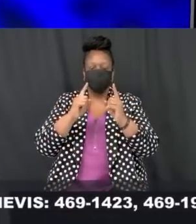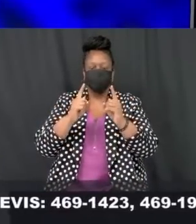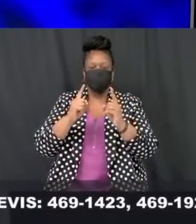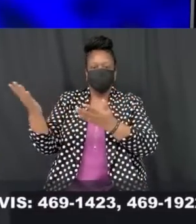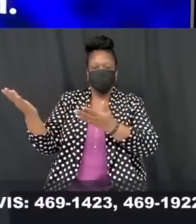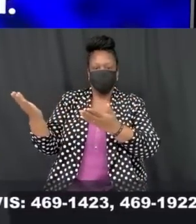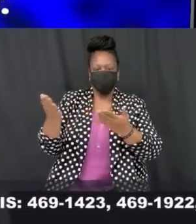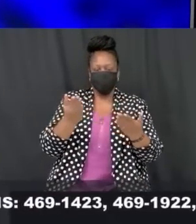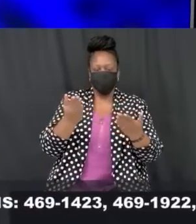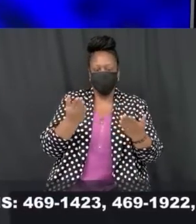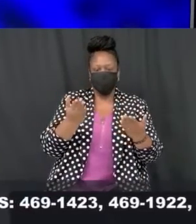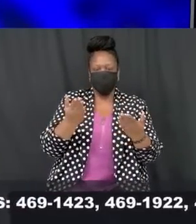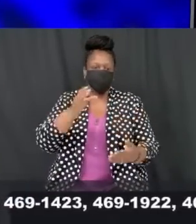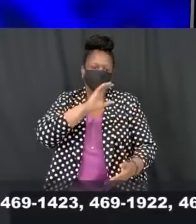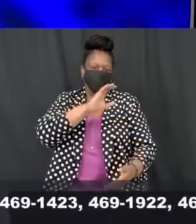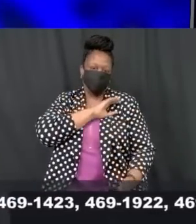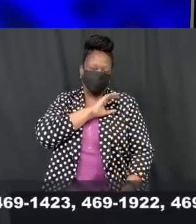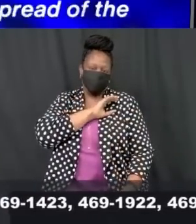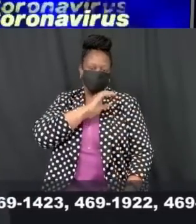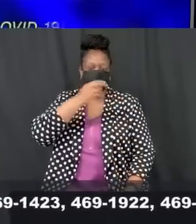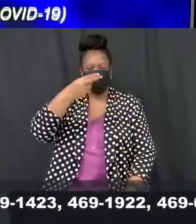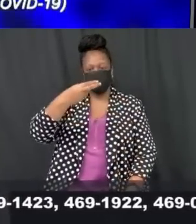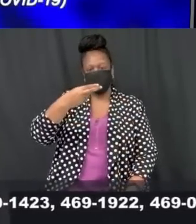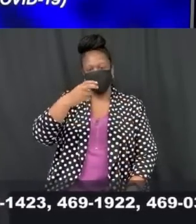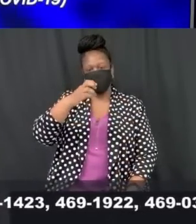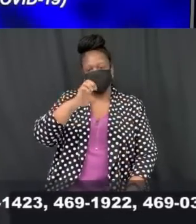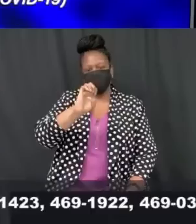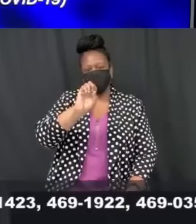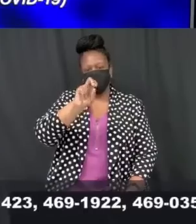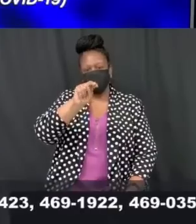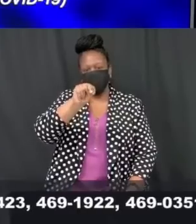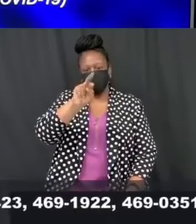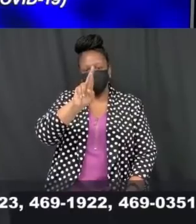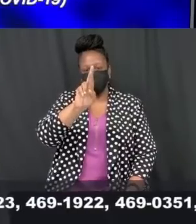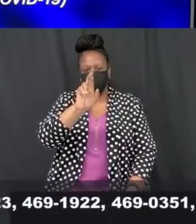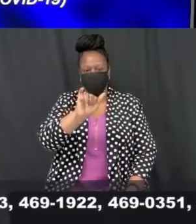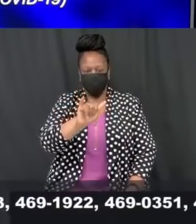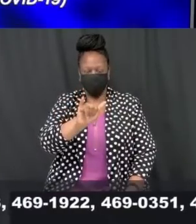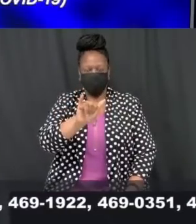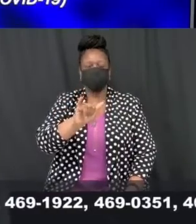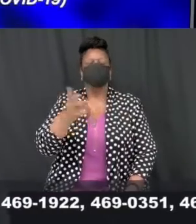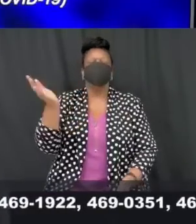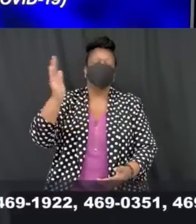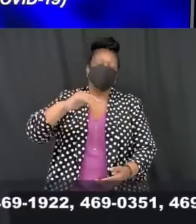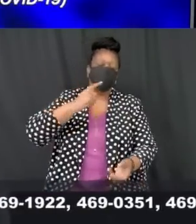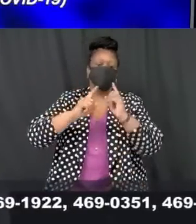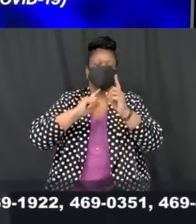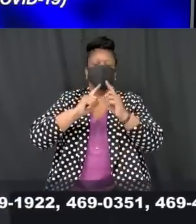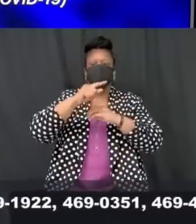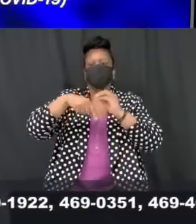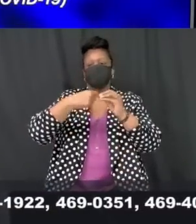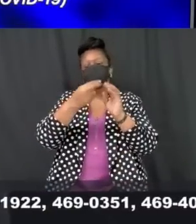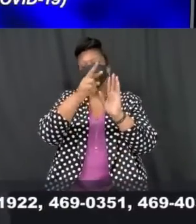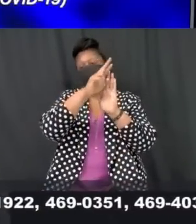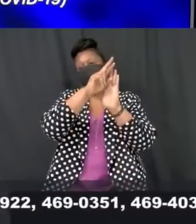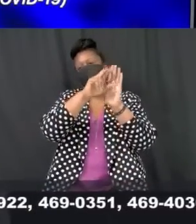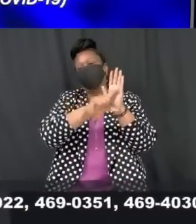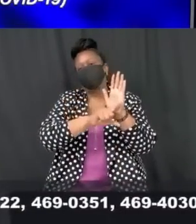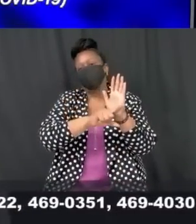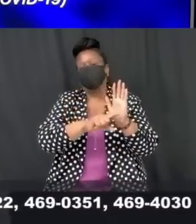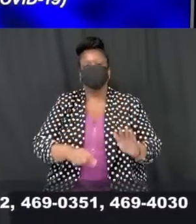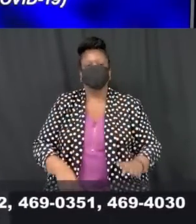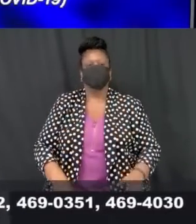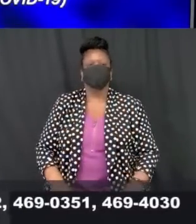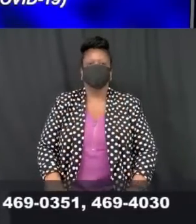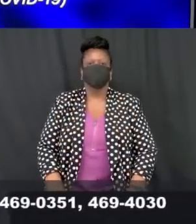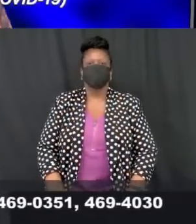Henry to present a report on the regulations.